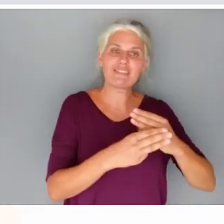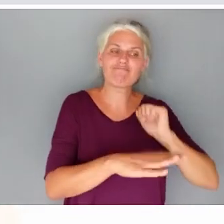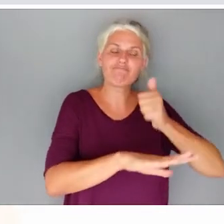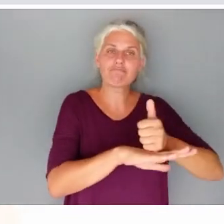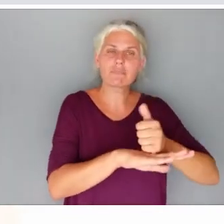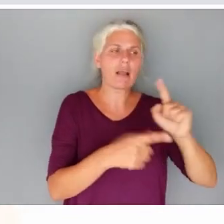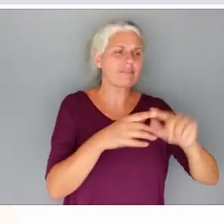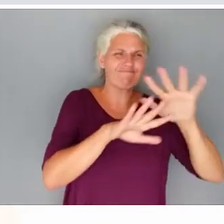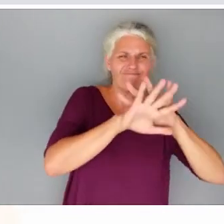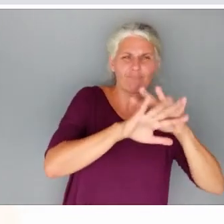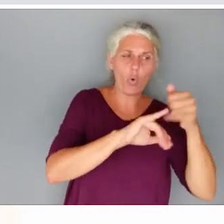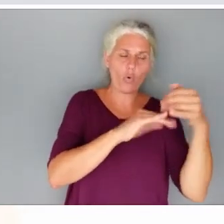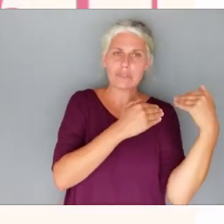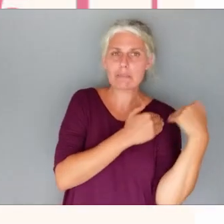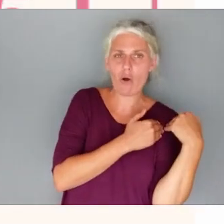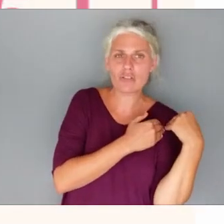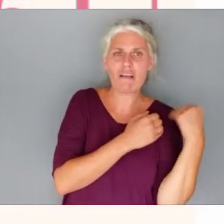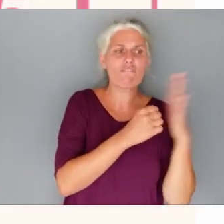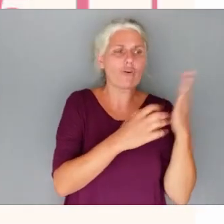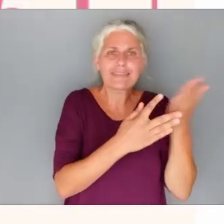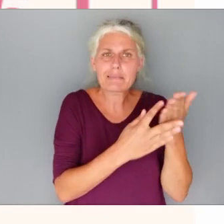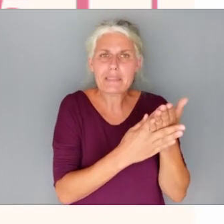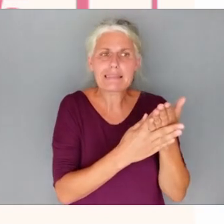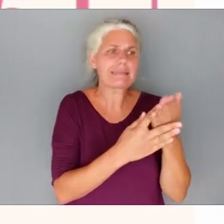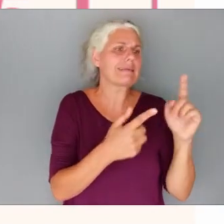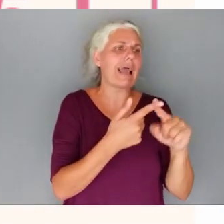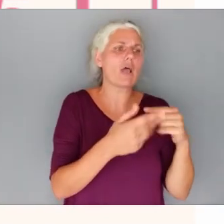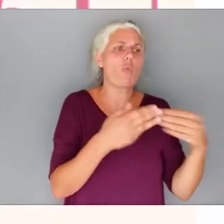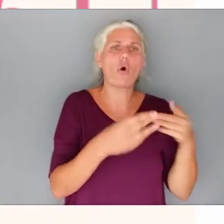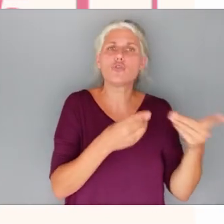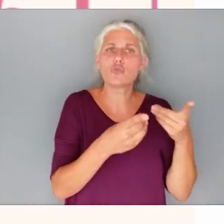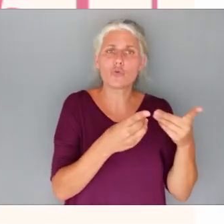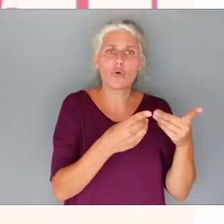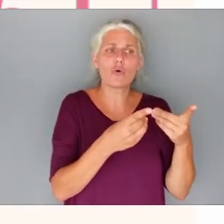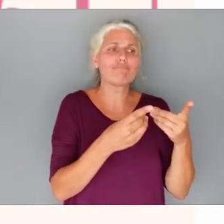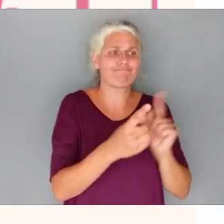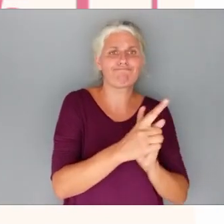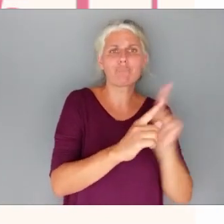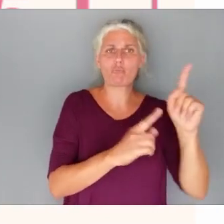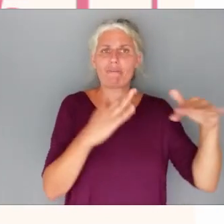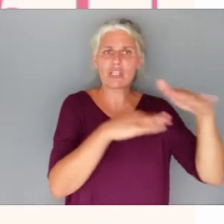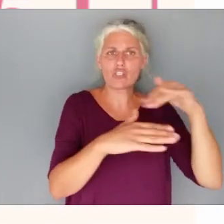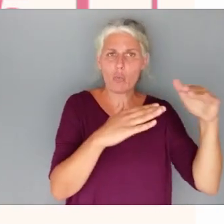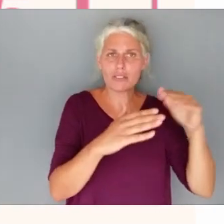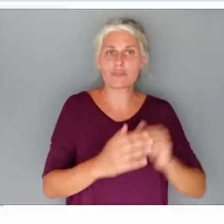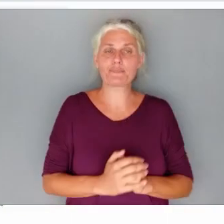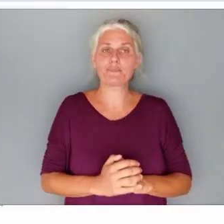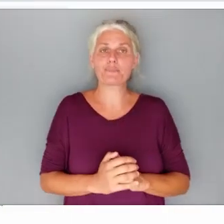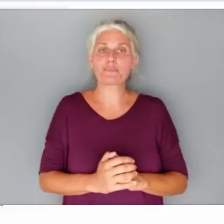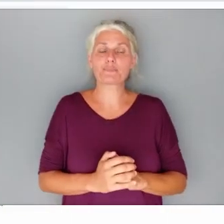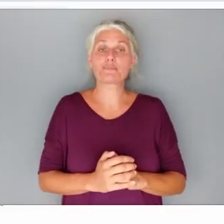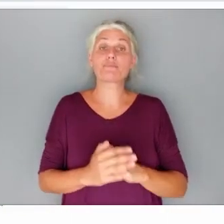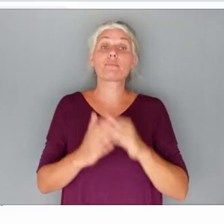not have a procedure for this. It is unclear whose responsibility accessibility requests are or what steps need to be taken to ensure that they are